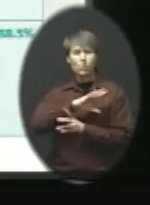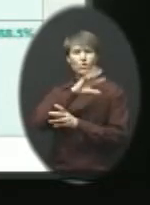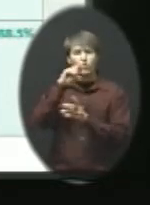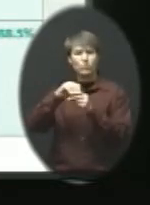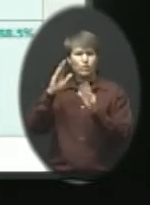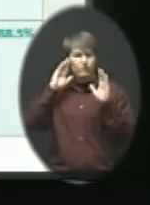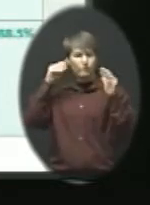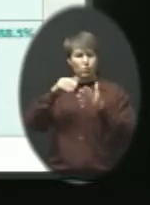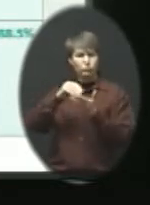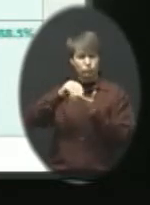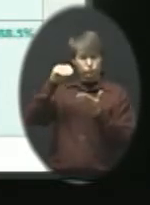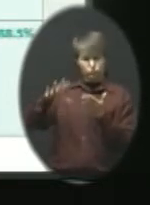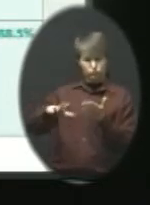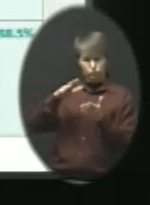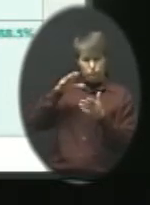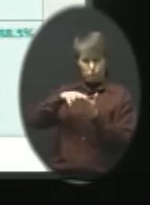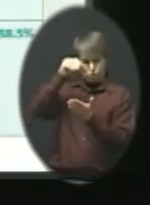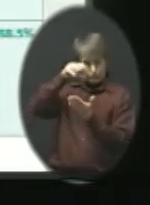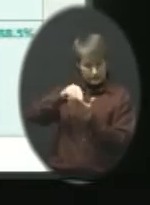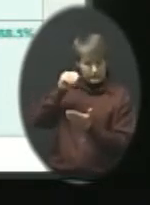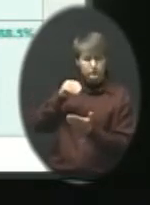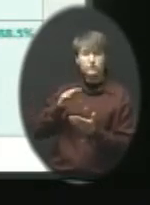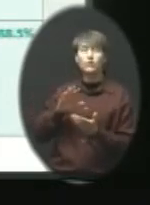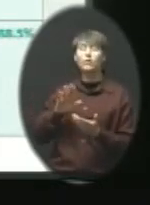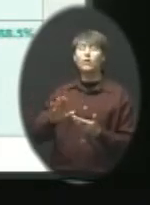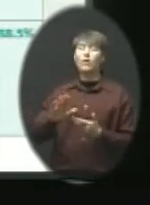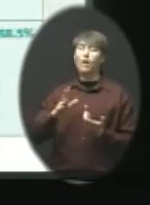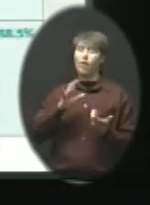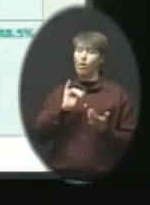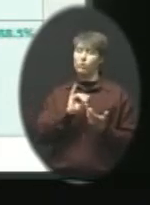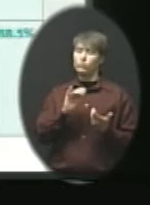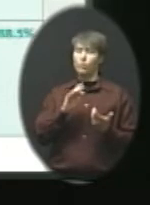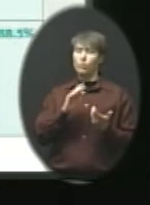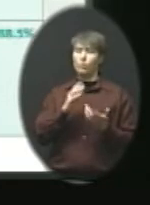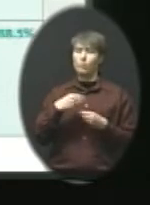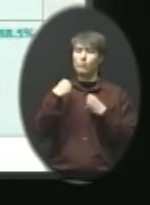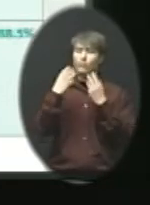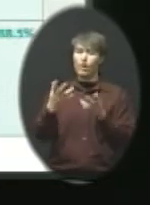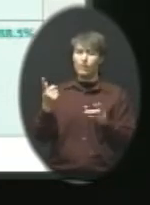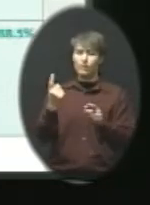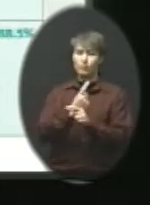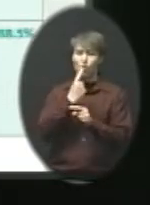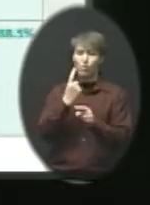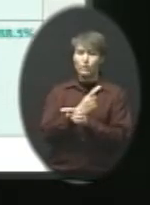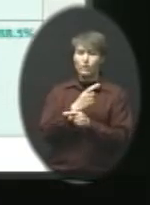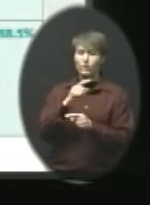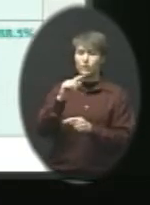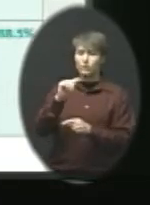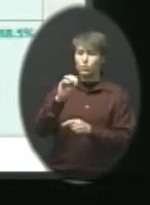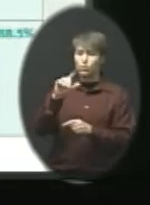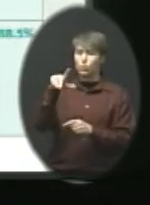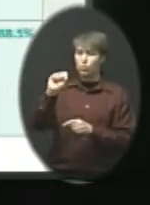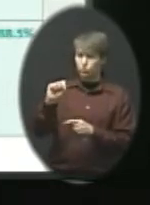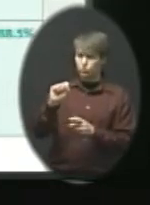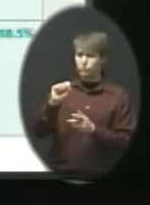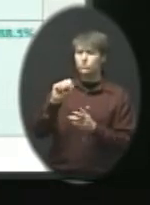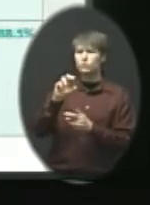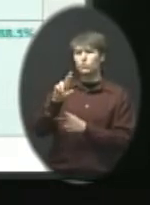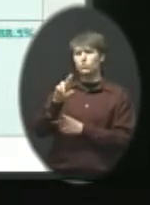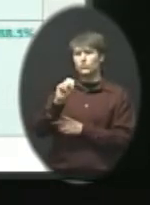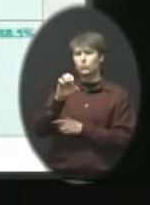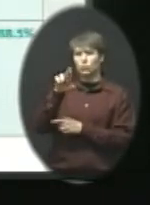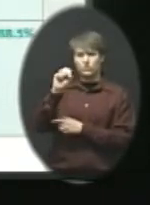focus on student learning and also an increase in providing appropriate tools, resources for a